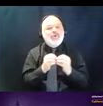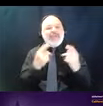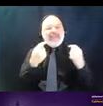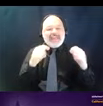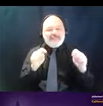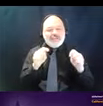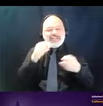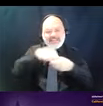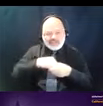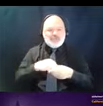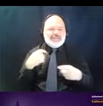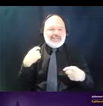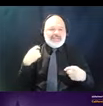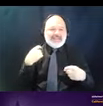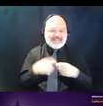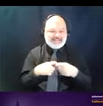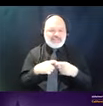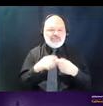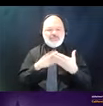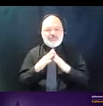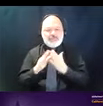the Latino community. Next slide.